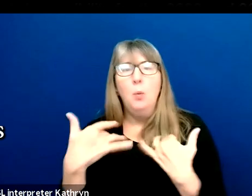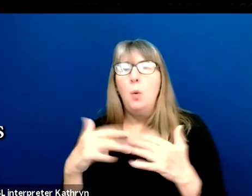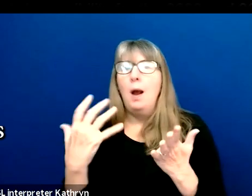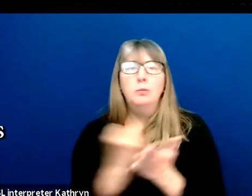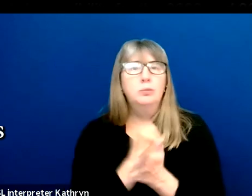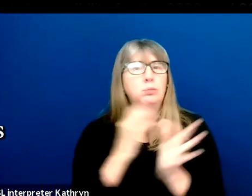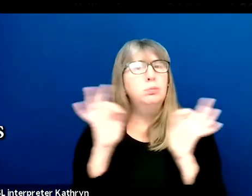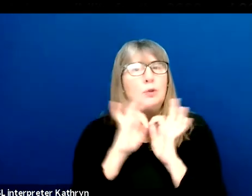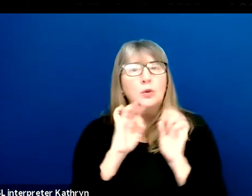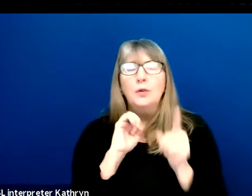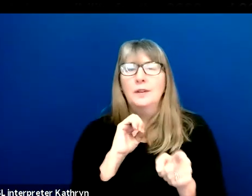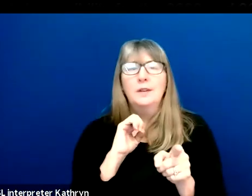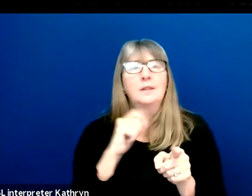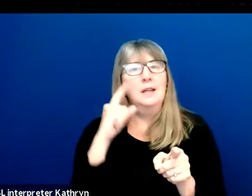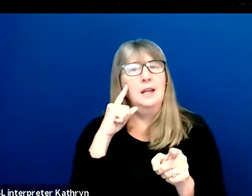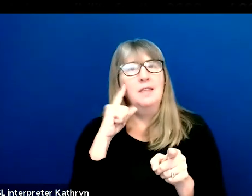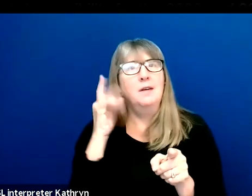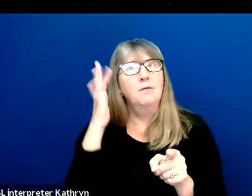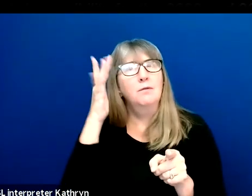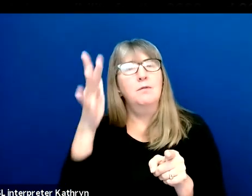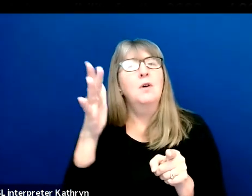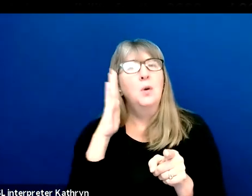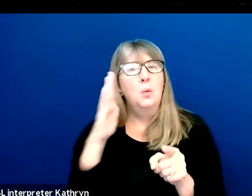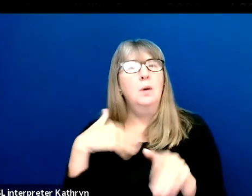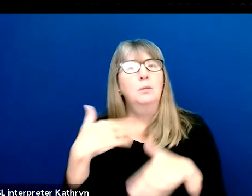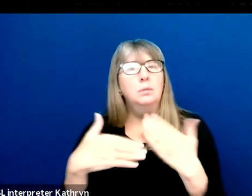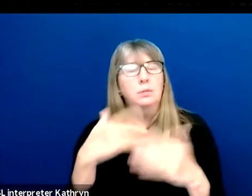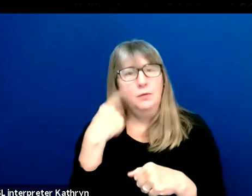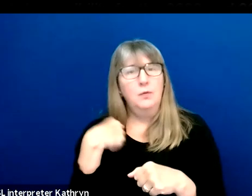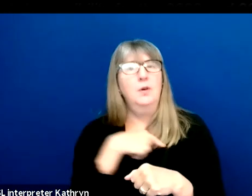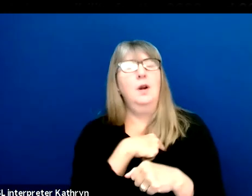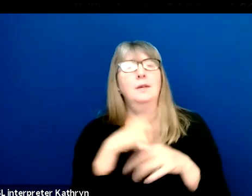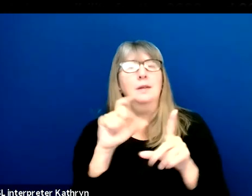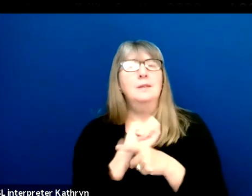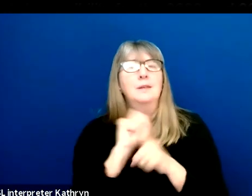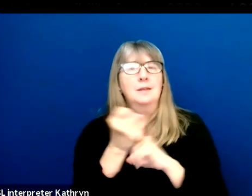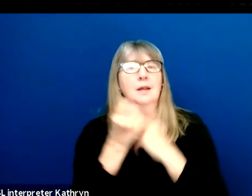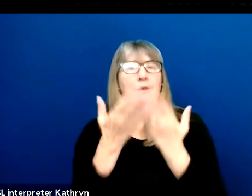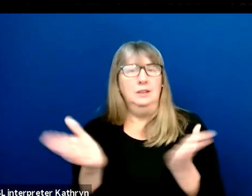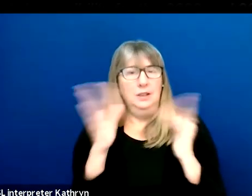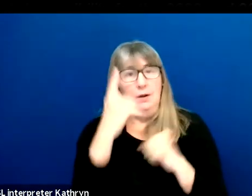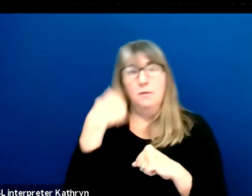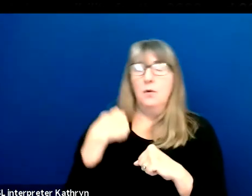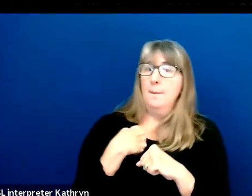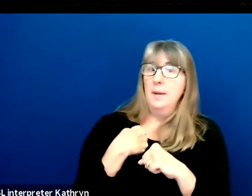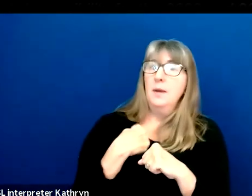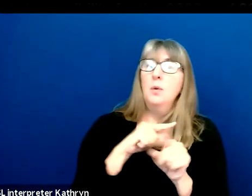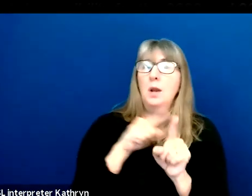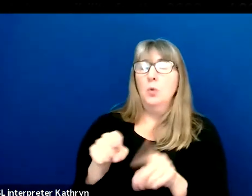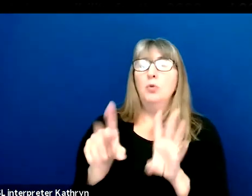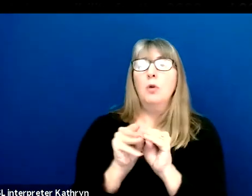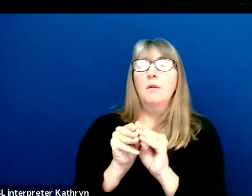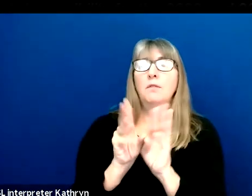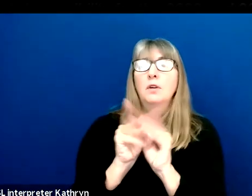and how I think forward is going as a society of scientists. For me, when I go to a conference,